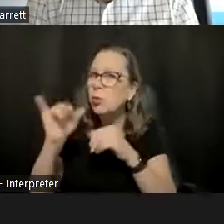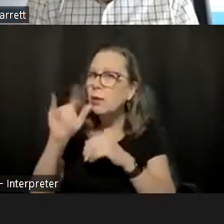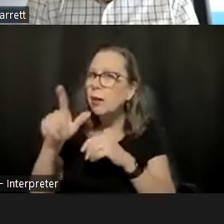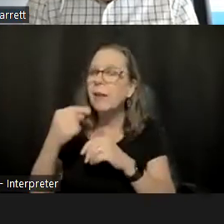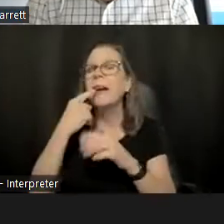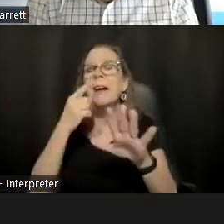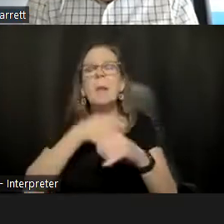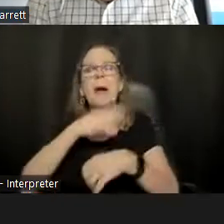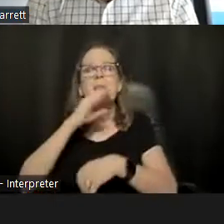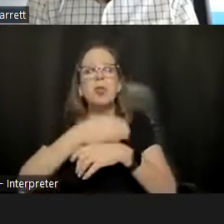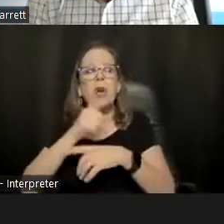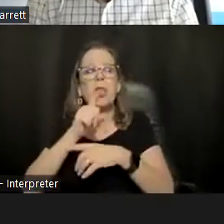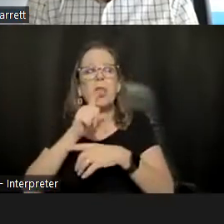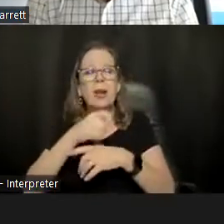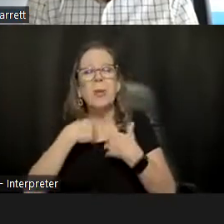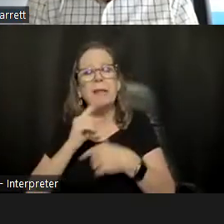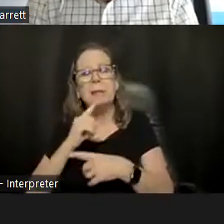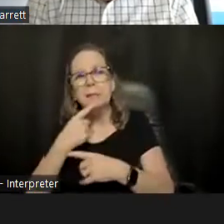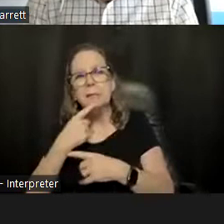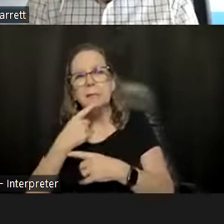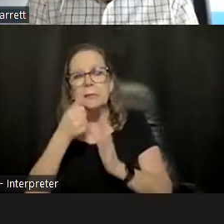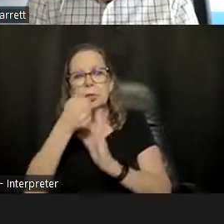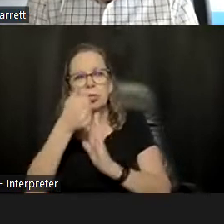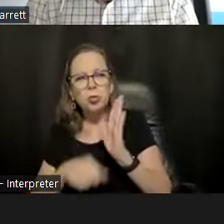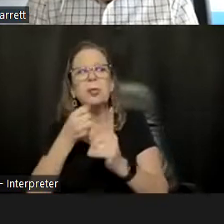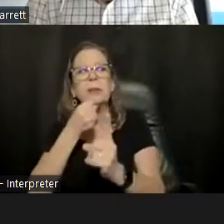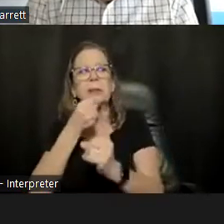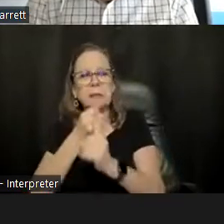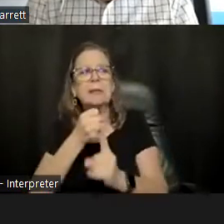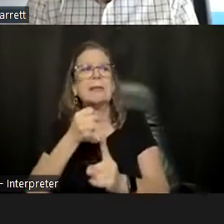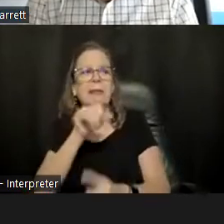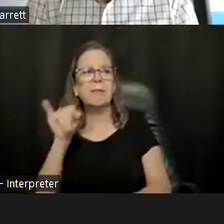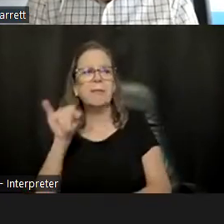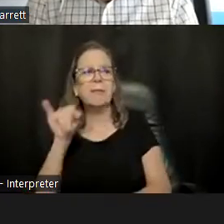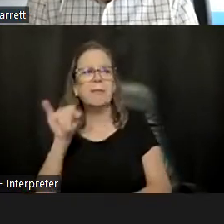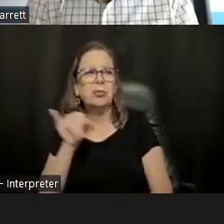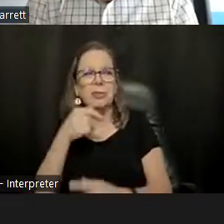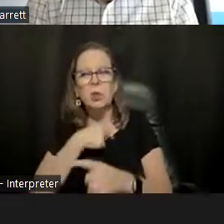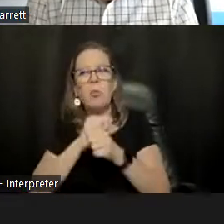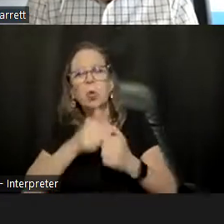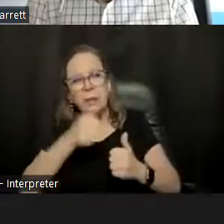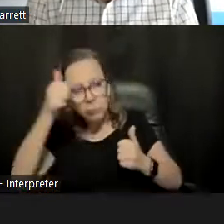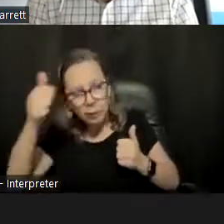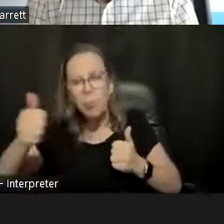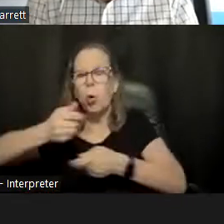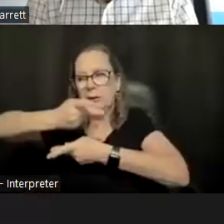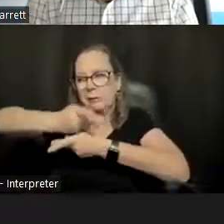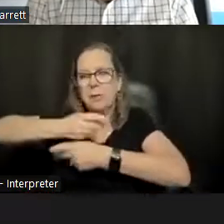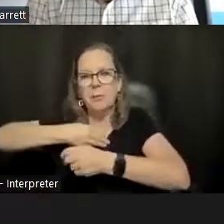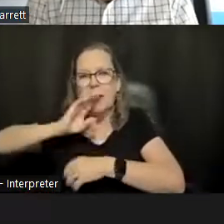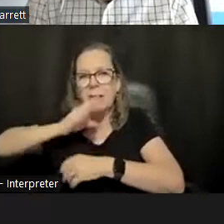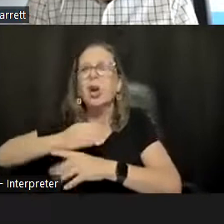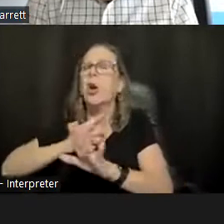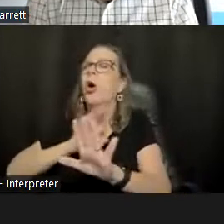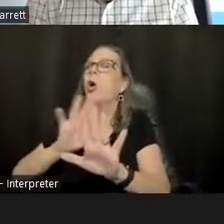to have some heavy duty surgery and then she got an infection. So I'm here working remotely, taking care of her. Oh,